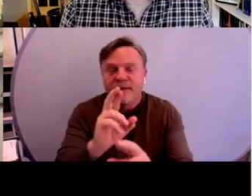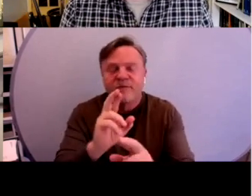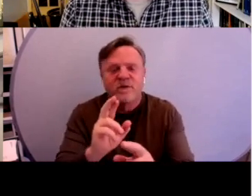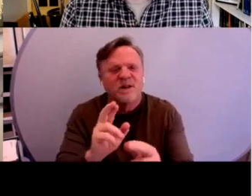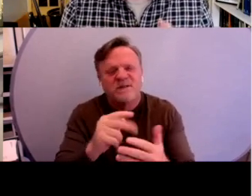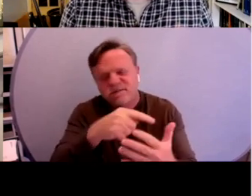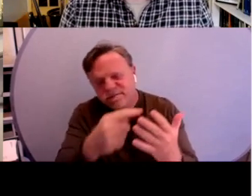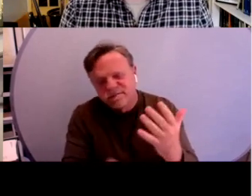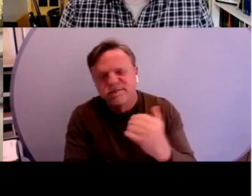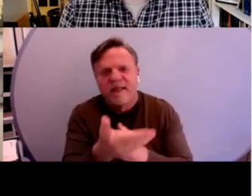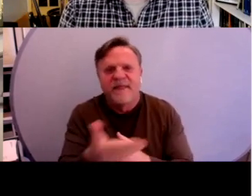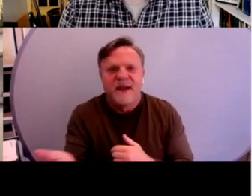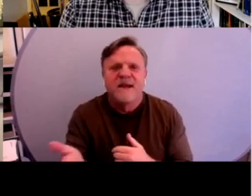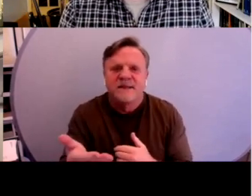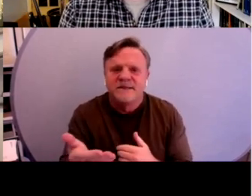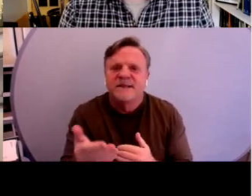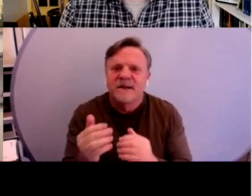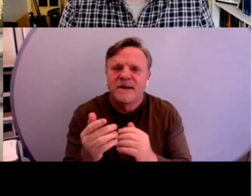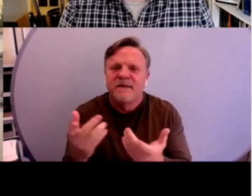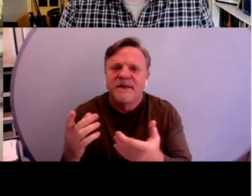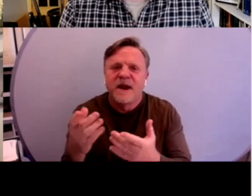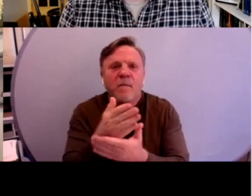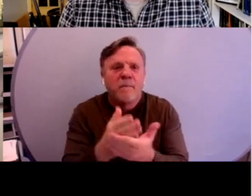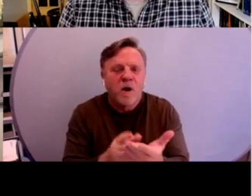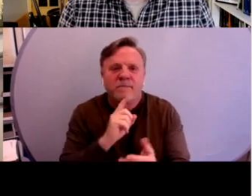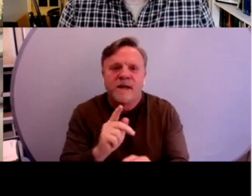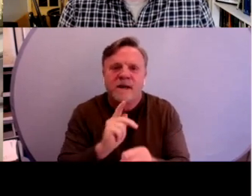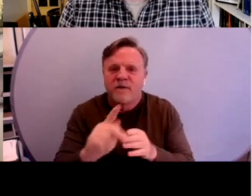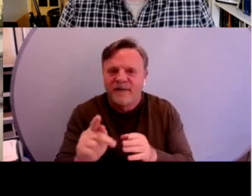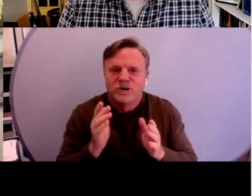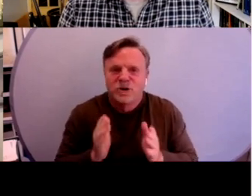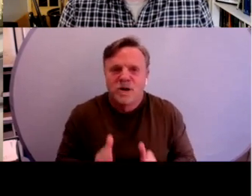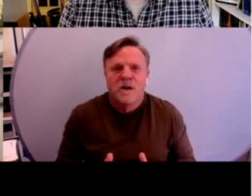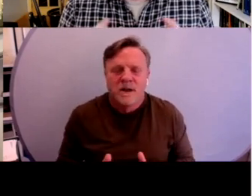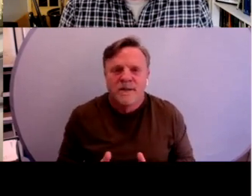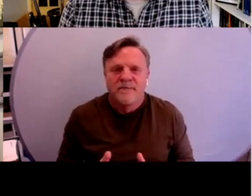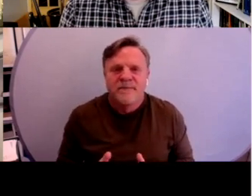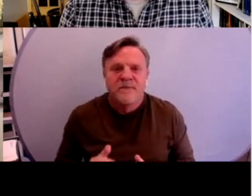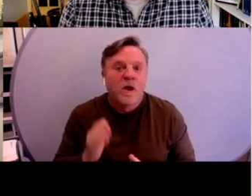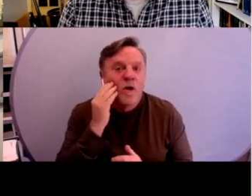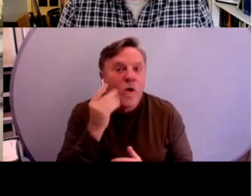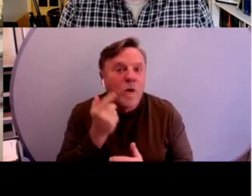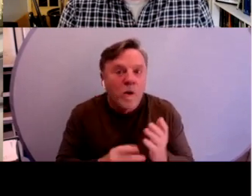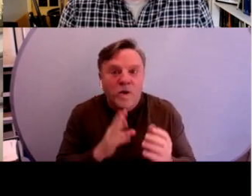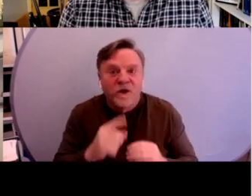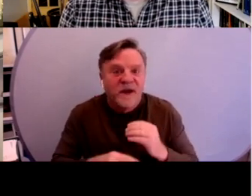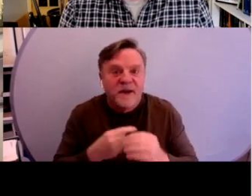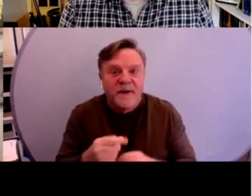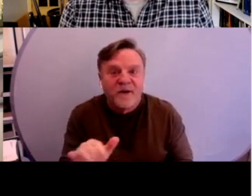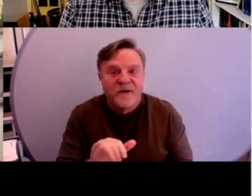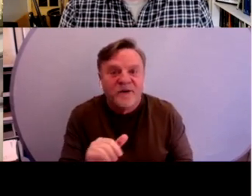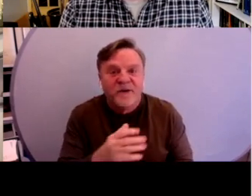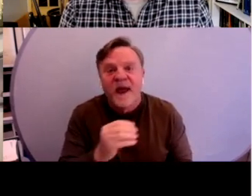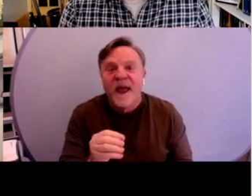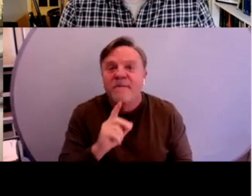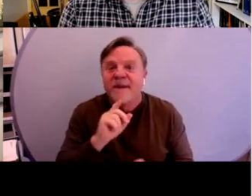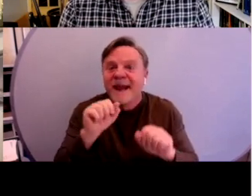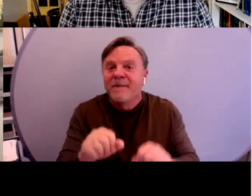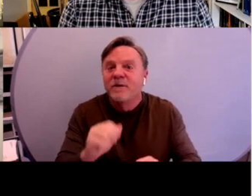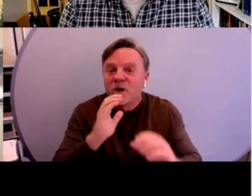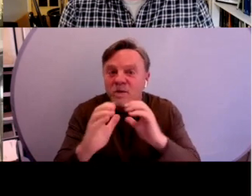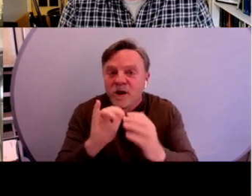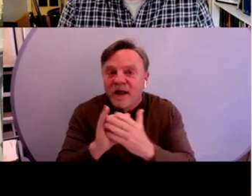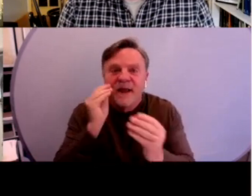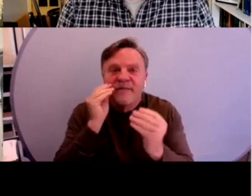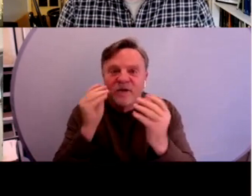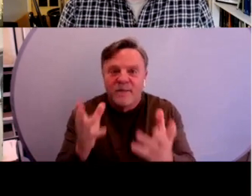those types of things that go with being a professional. Knowing what we're talking about as well, and being able to communicate that